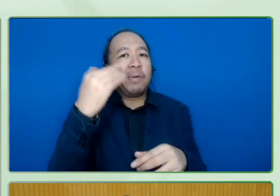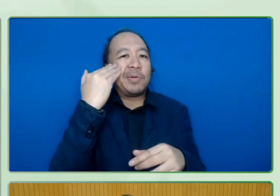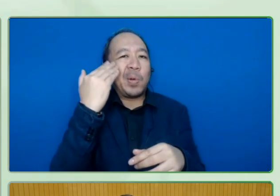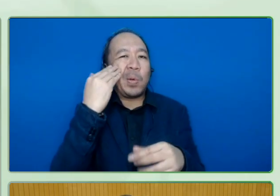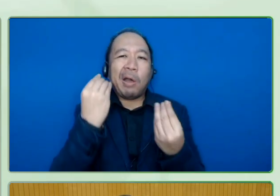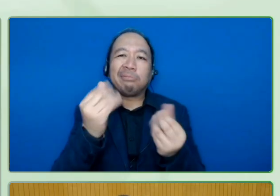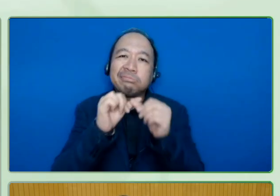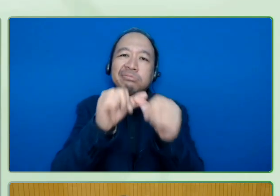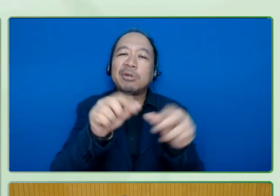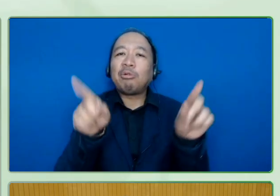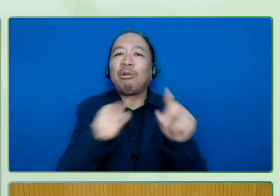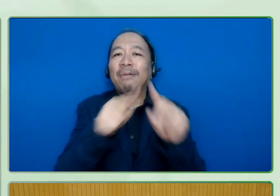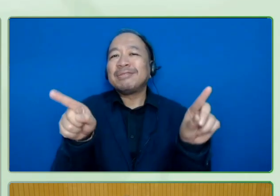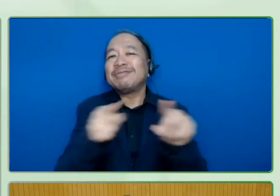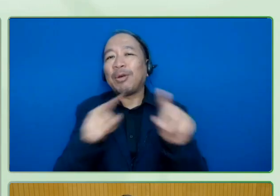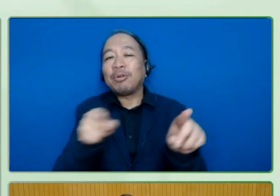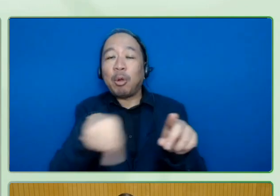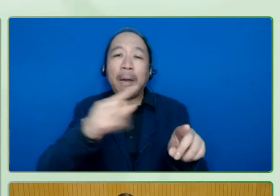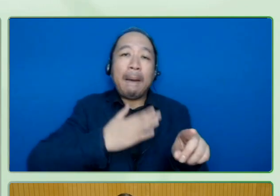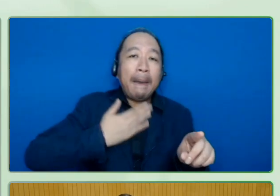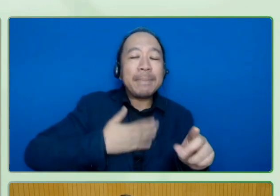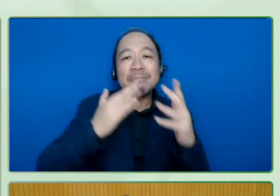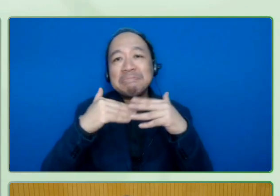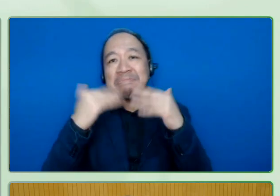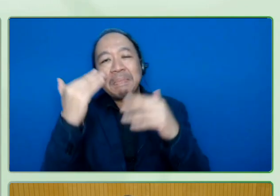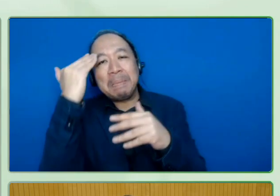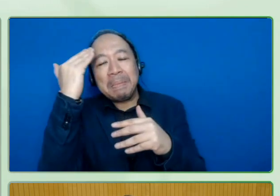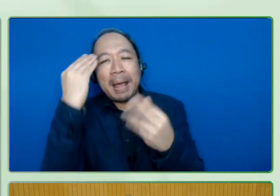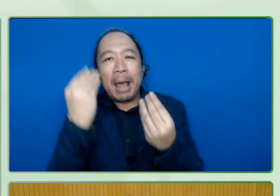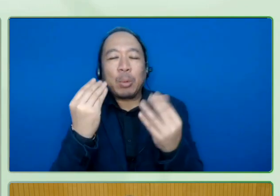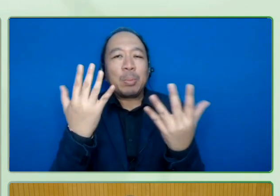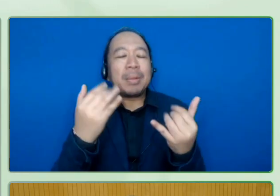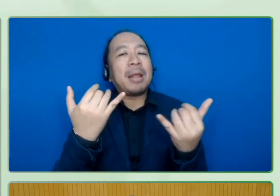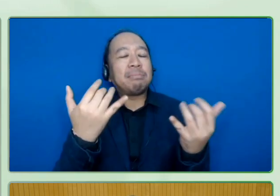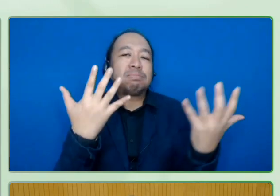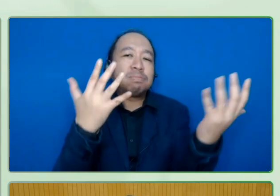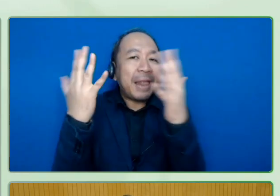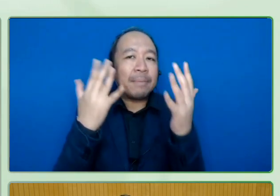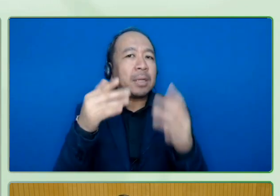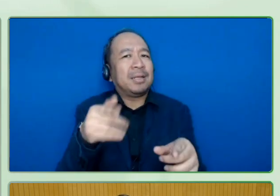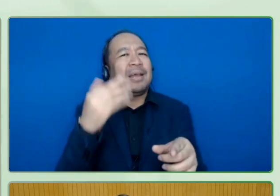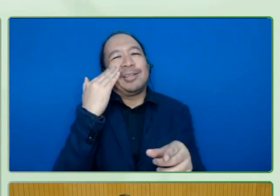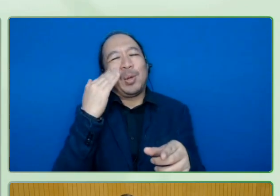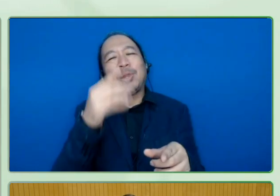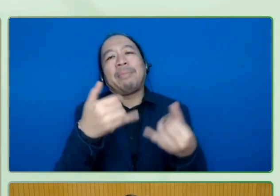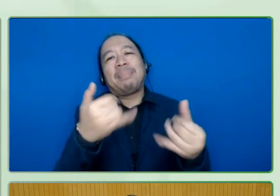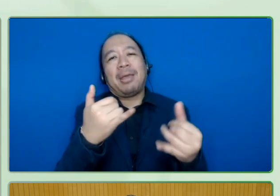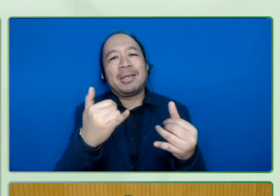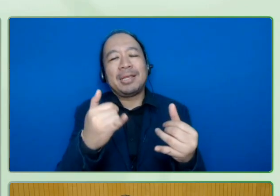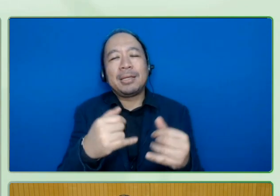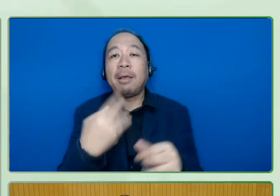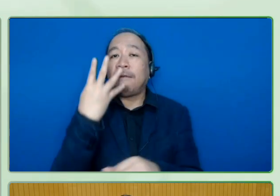Why? Because we learn it through play, not from textbooks, you know. 4 years ago, I'm a mother of 3